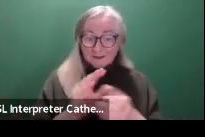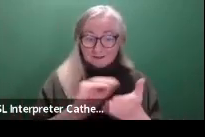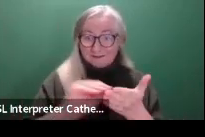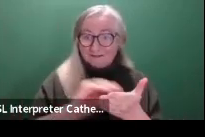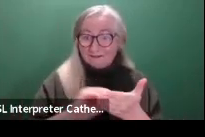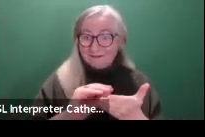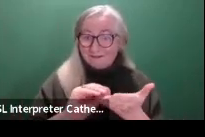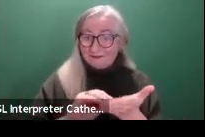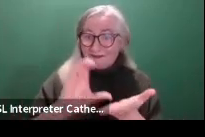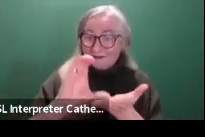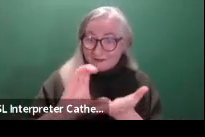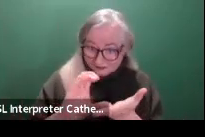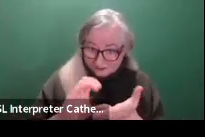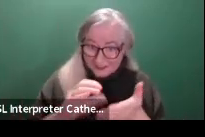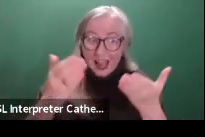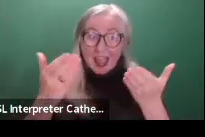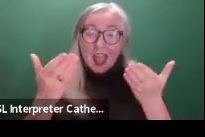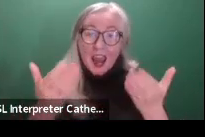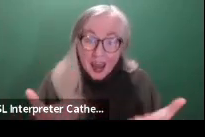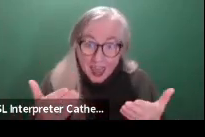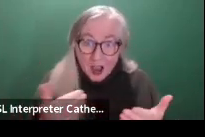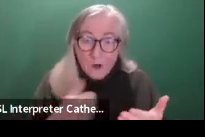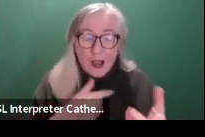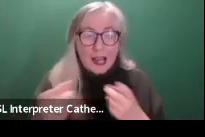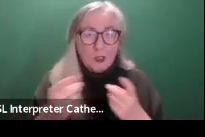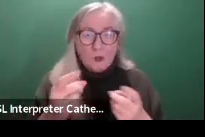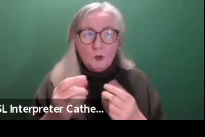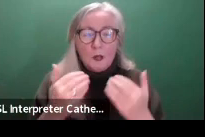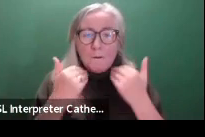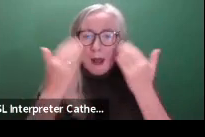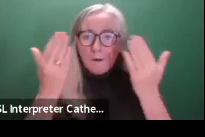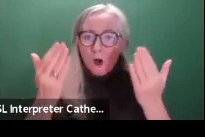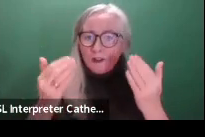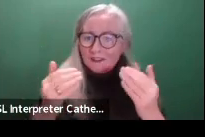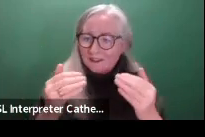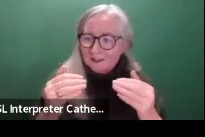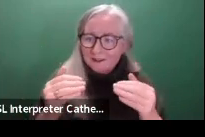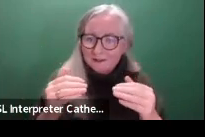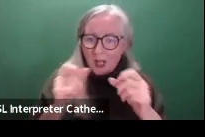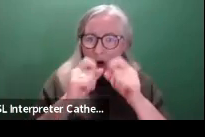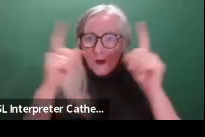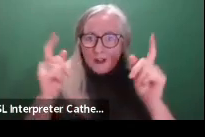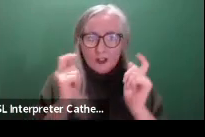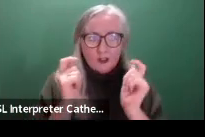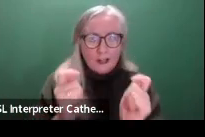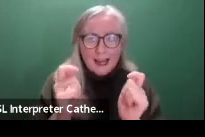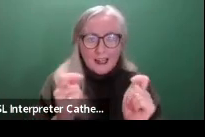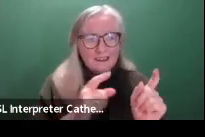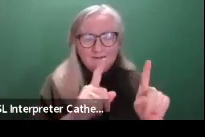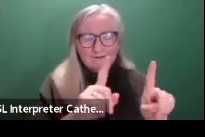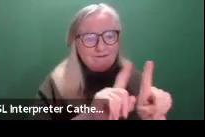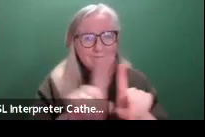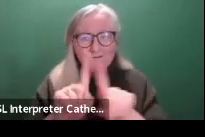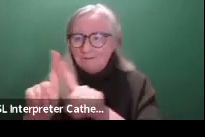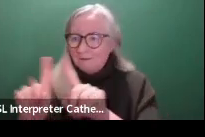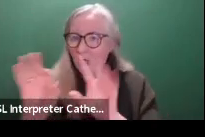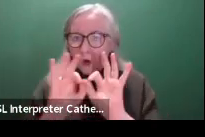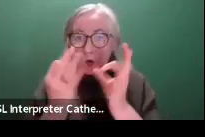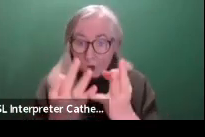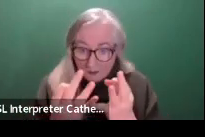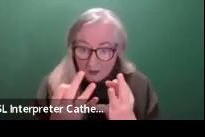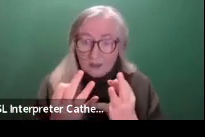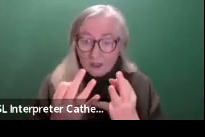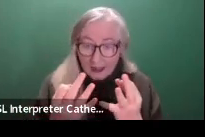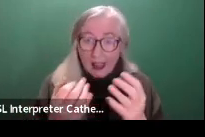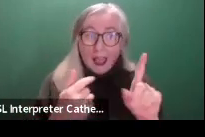I also now do some menopause awareness training for various groups. I've done it, and I'm